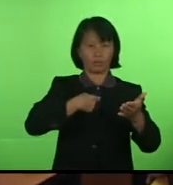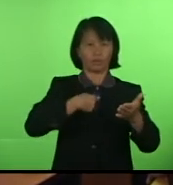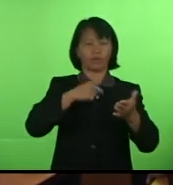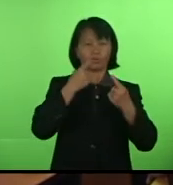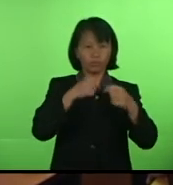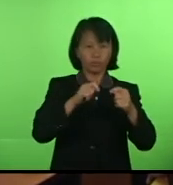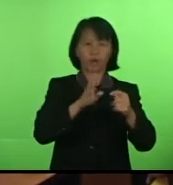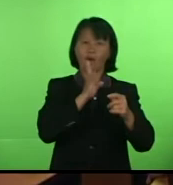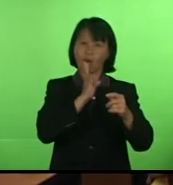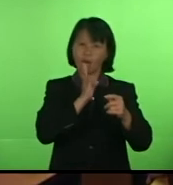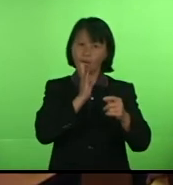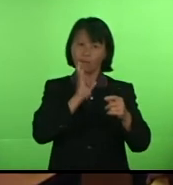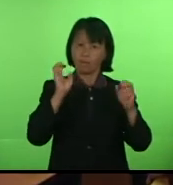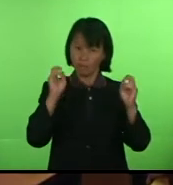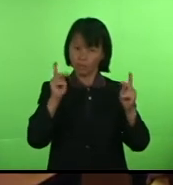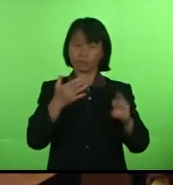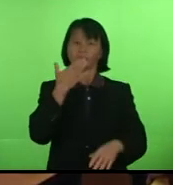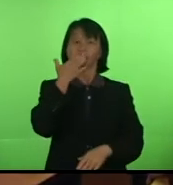say. Thank you.